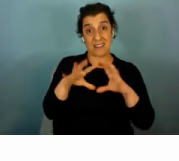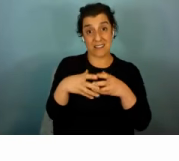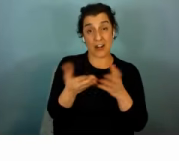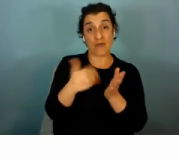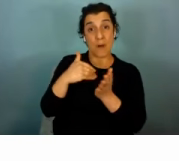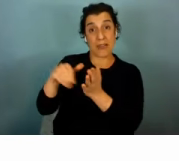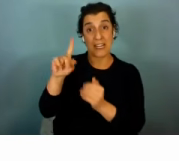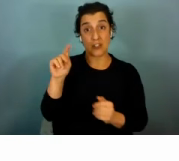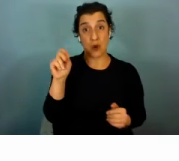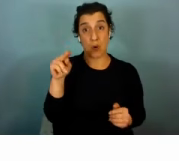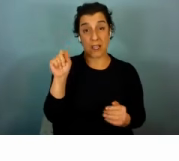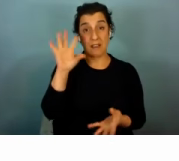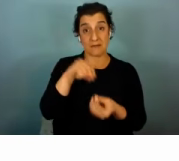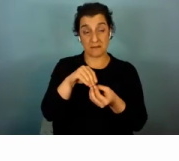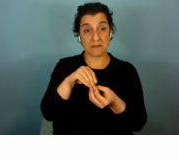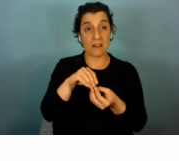total of